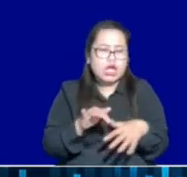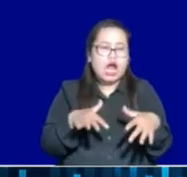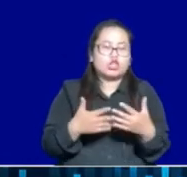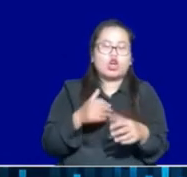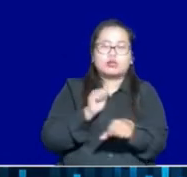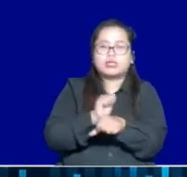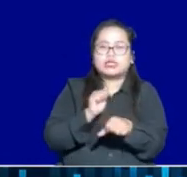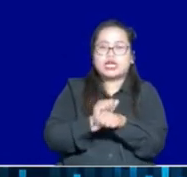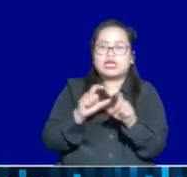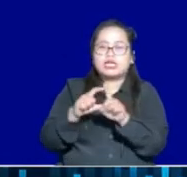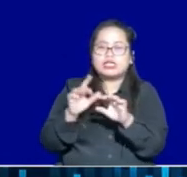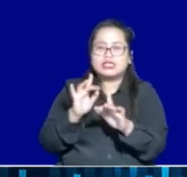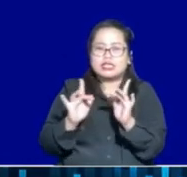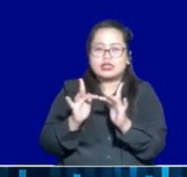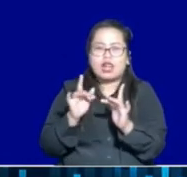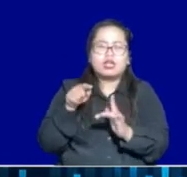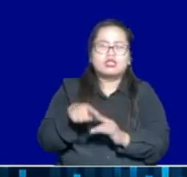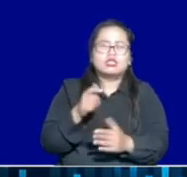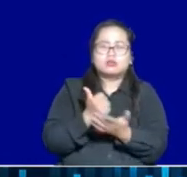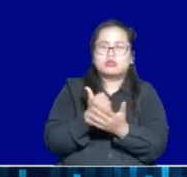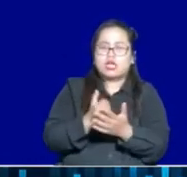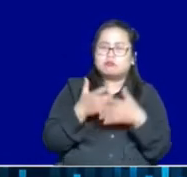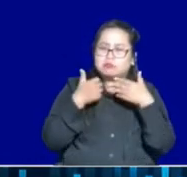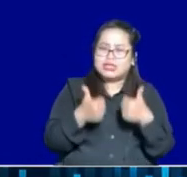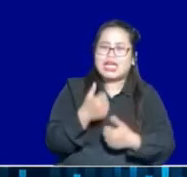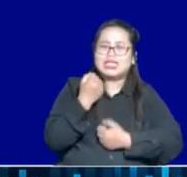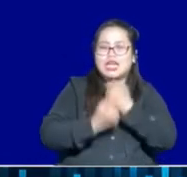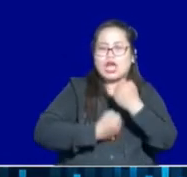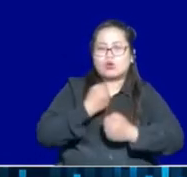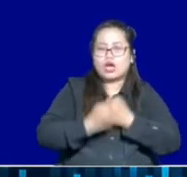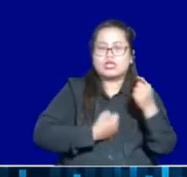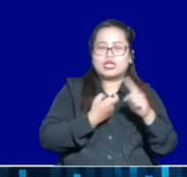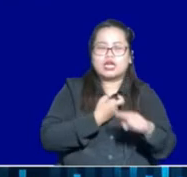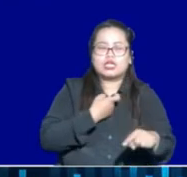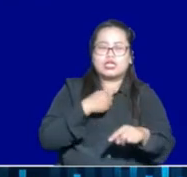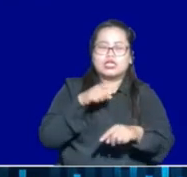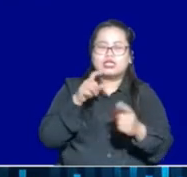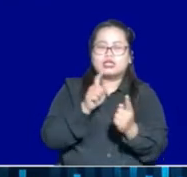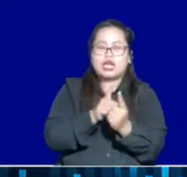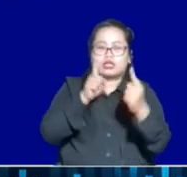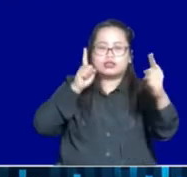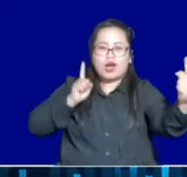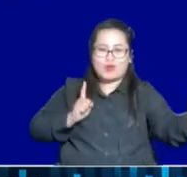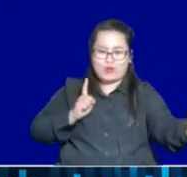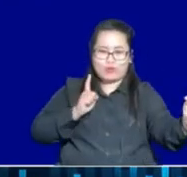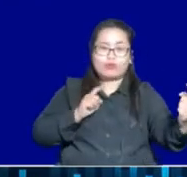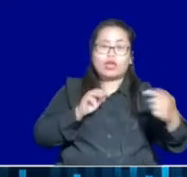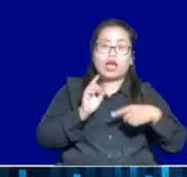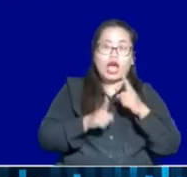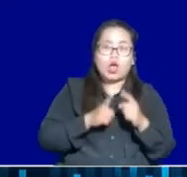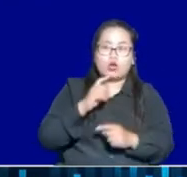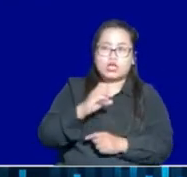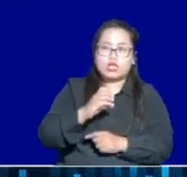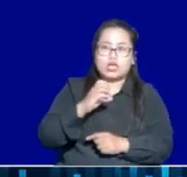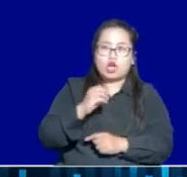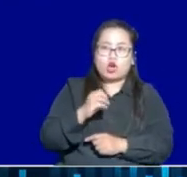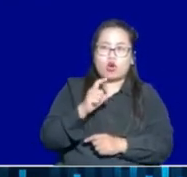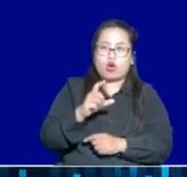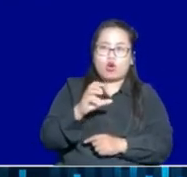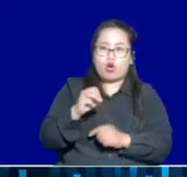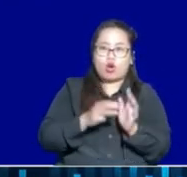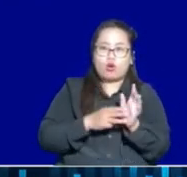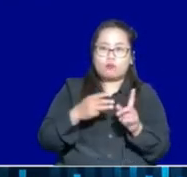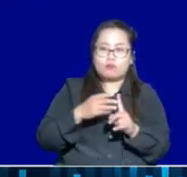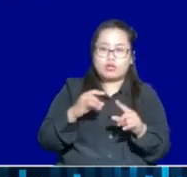done remotely. So we did last year a study for Colombia, asking ourselves, given that these value chains